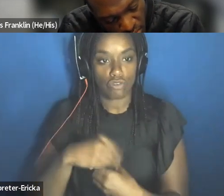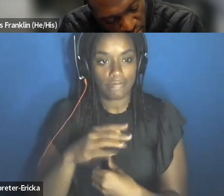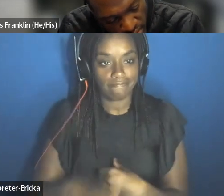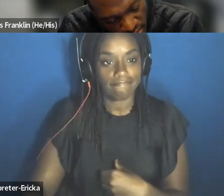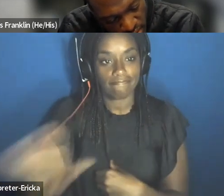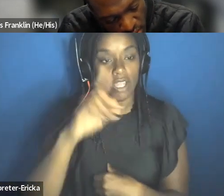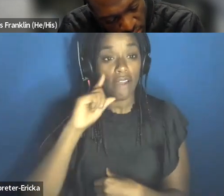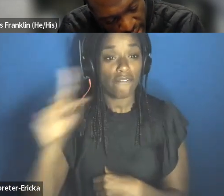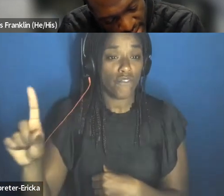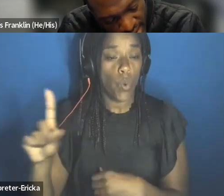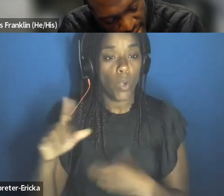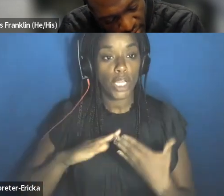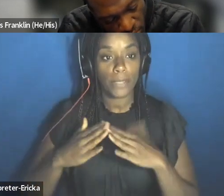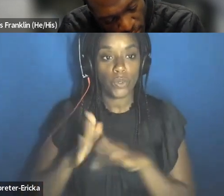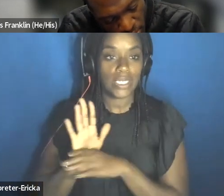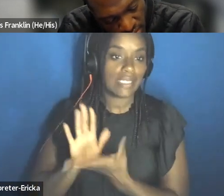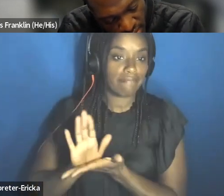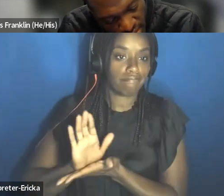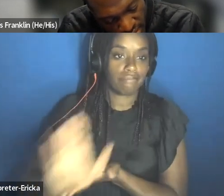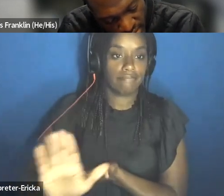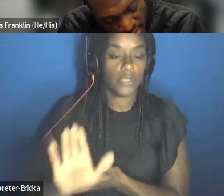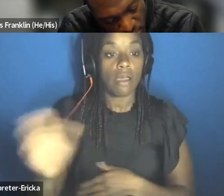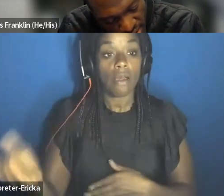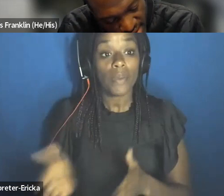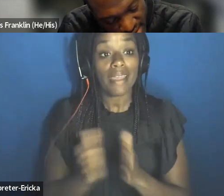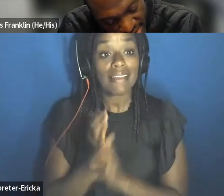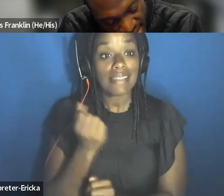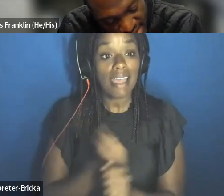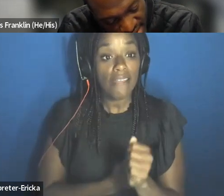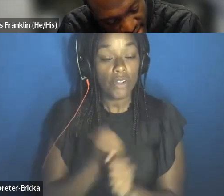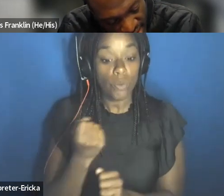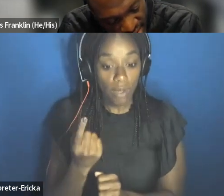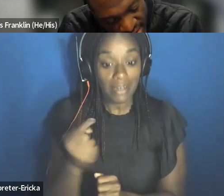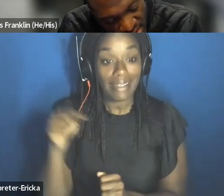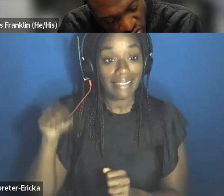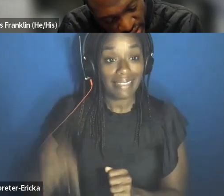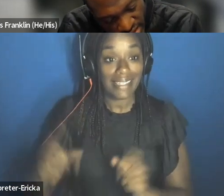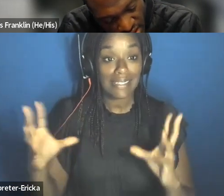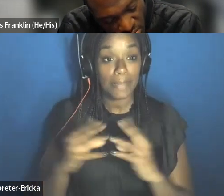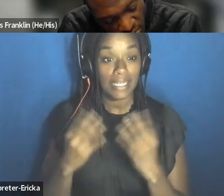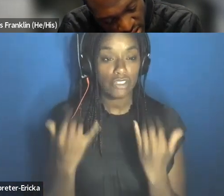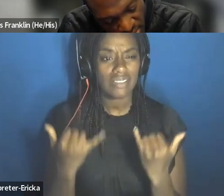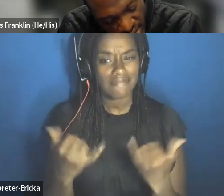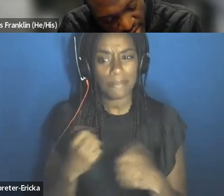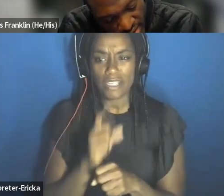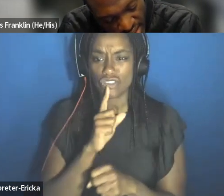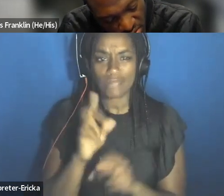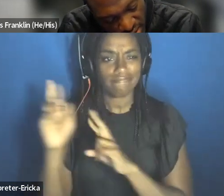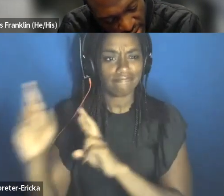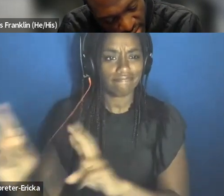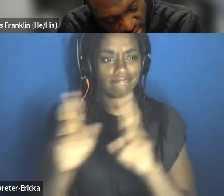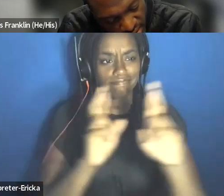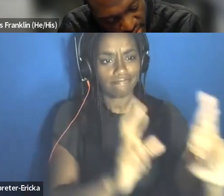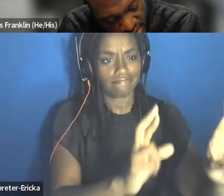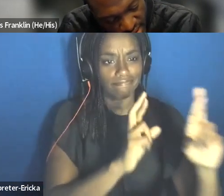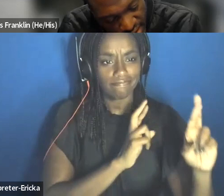marginalized communities. We ask that everyone present in this session today treat each other with respect, and that you